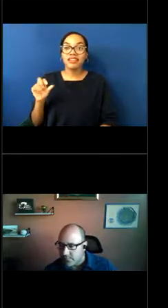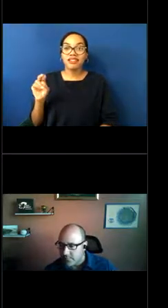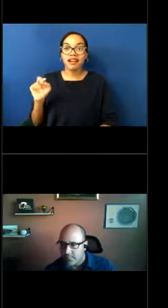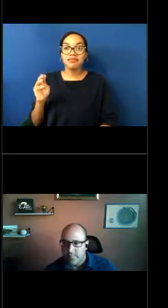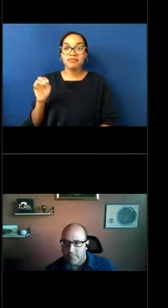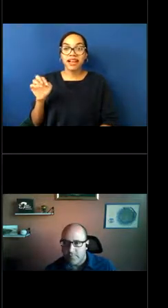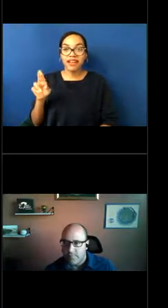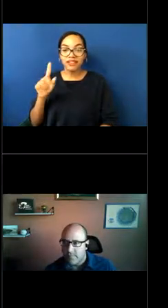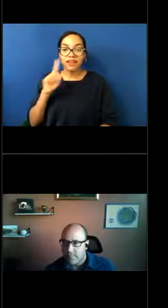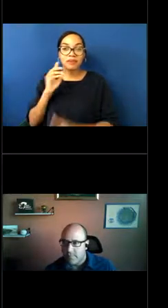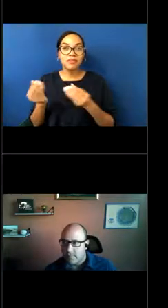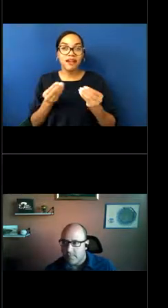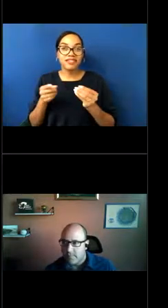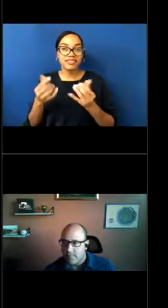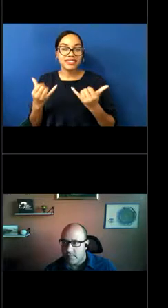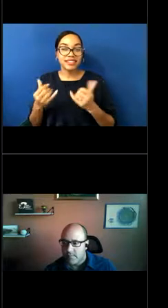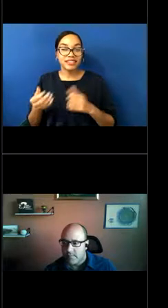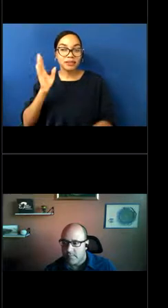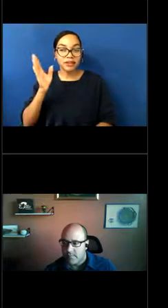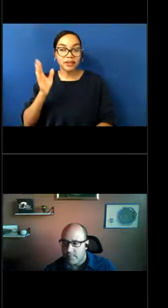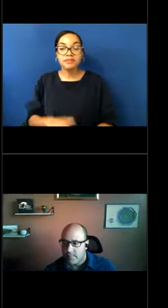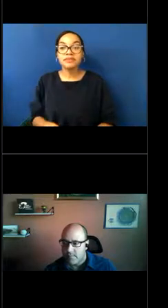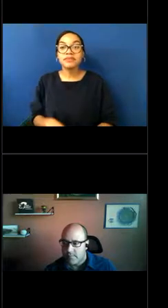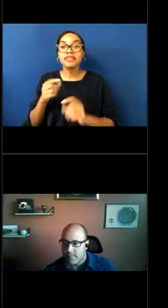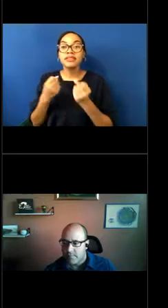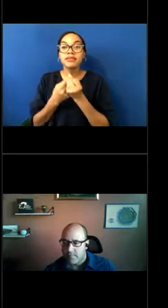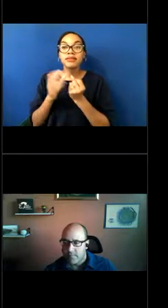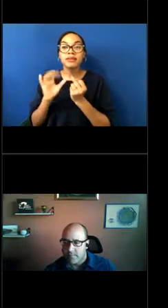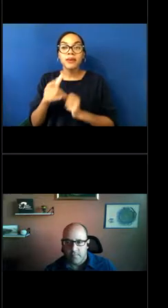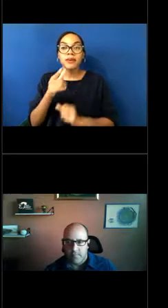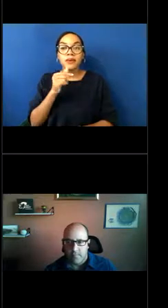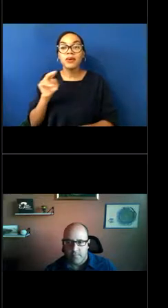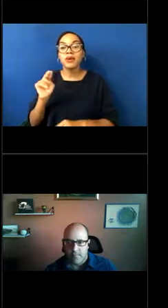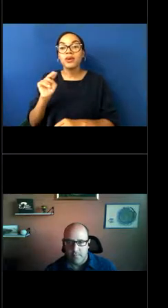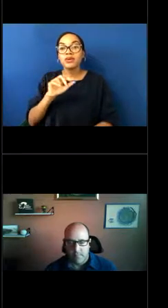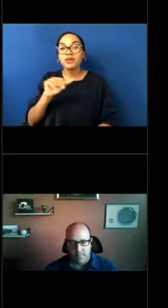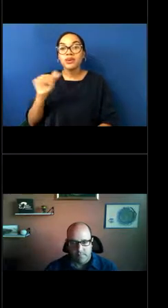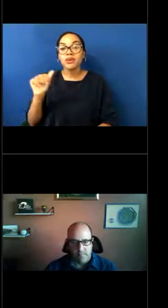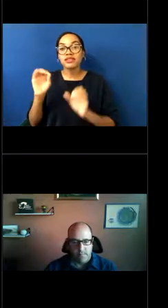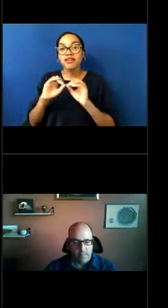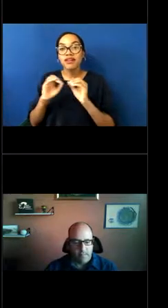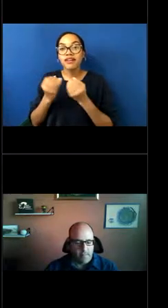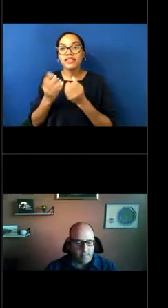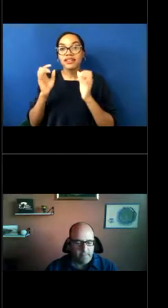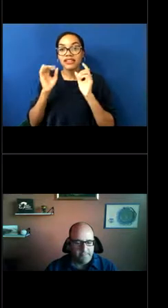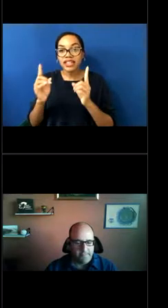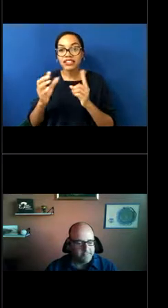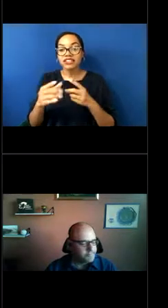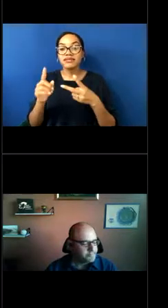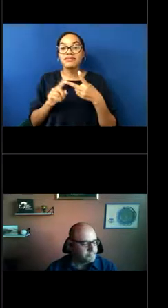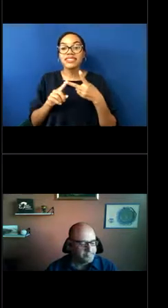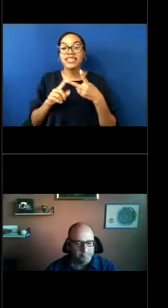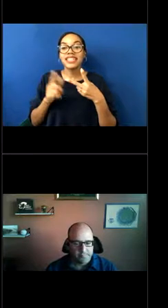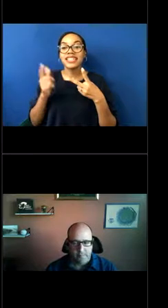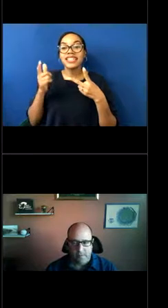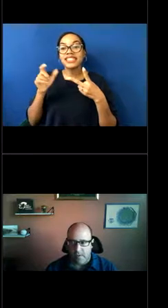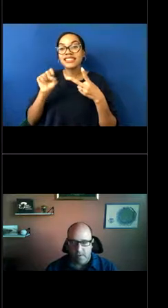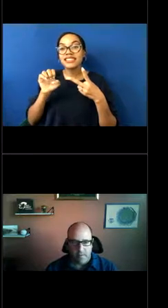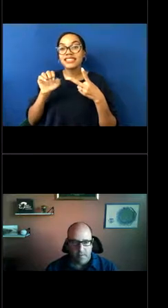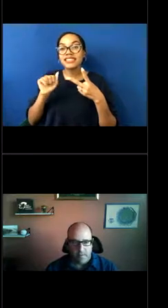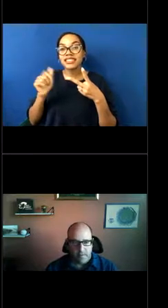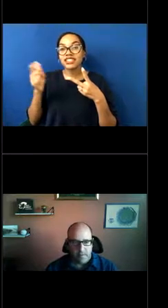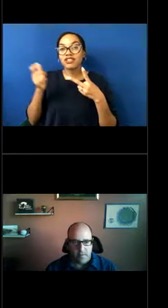webinar. This series is sponsored by NOAA's Office of Education, along with the National Sea Grant College Program, where I work,